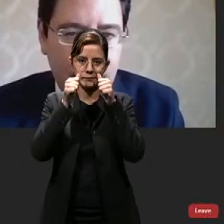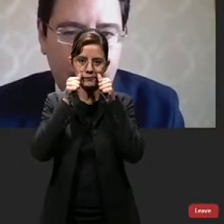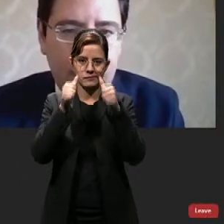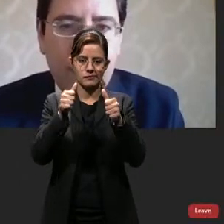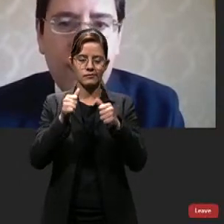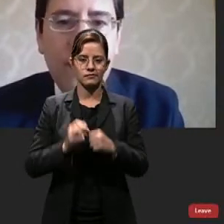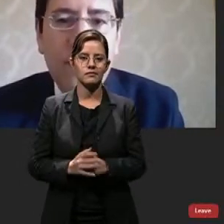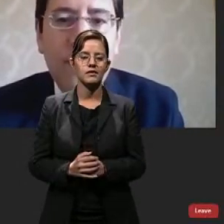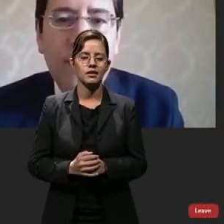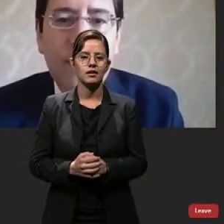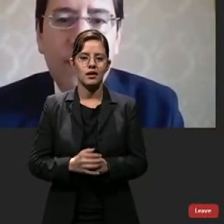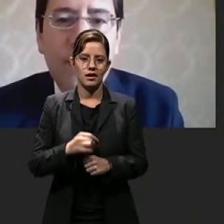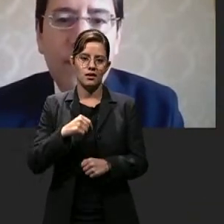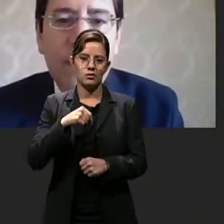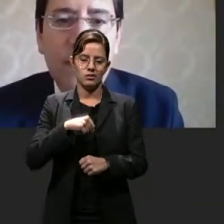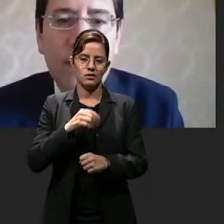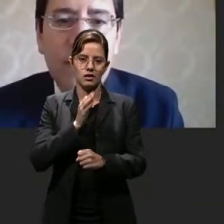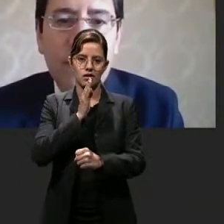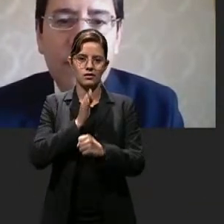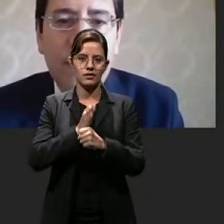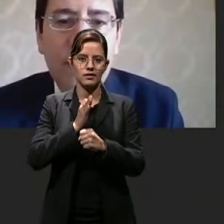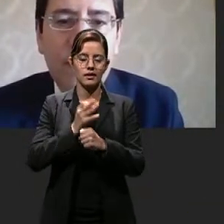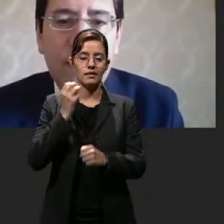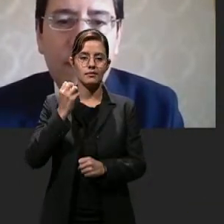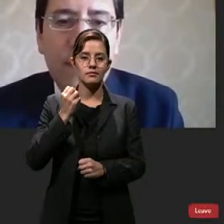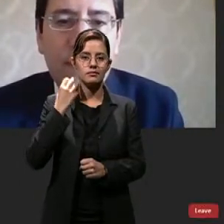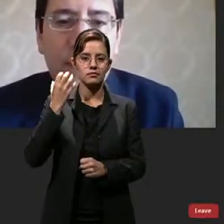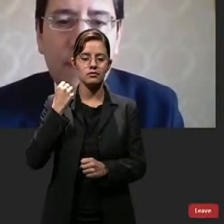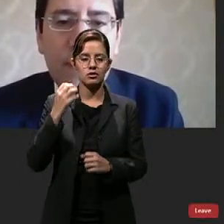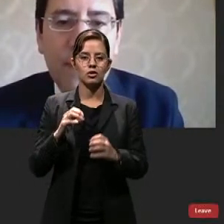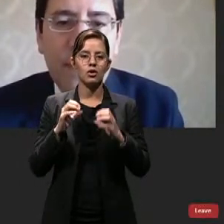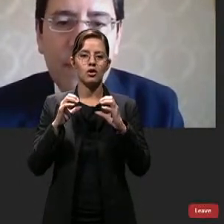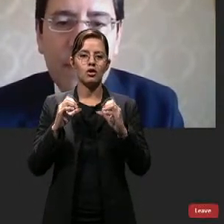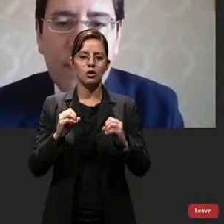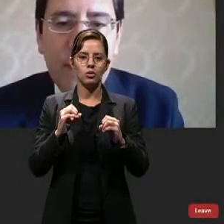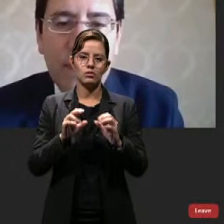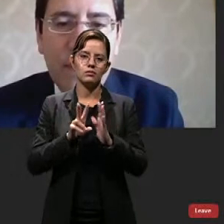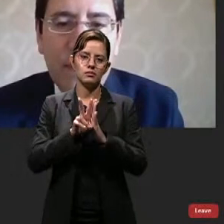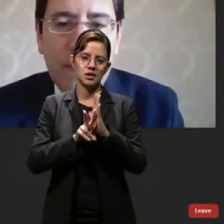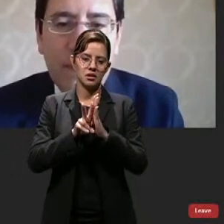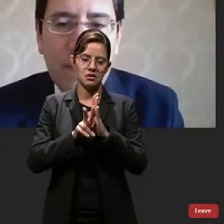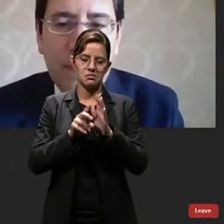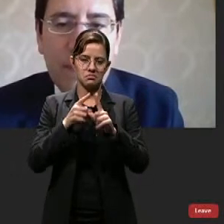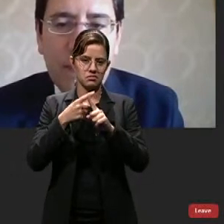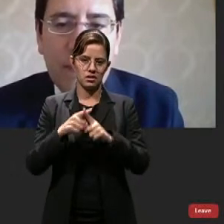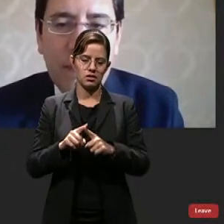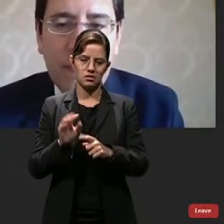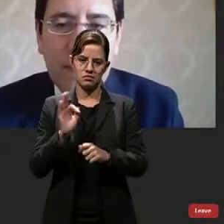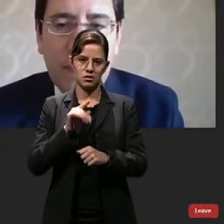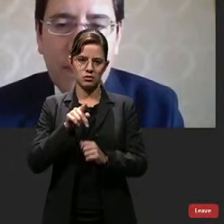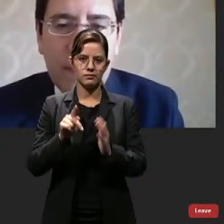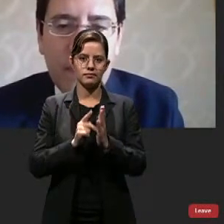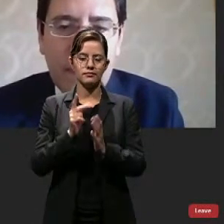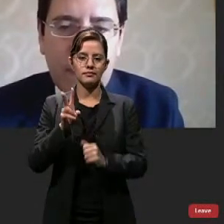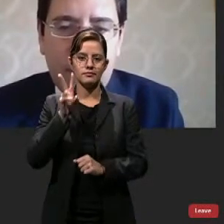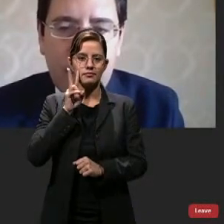everyone. Good afternoon, depending on where are you connecting today.